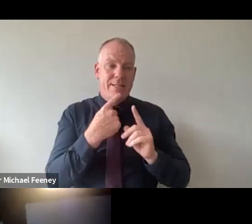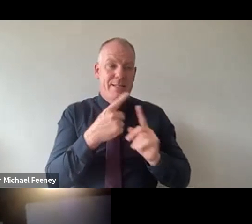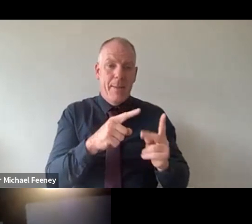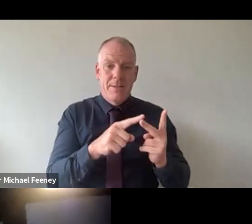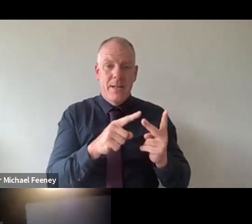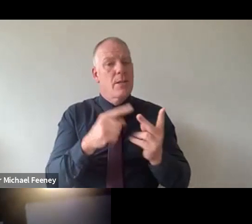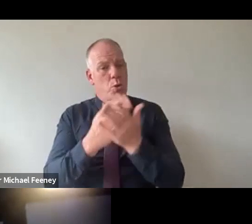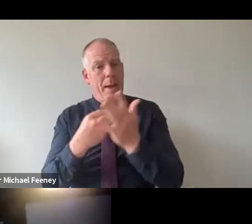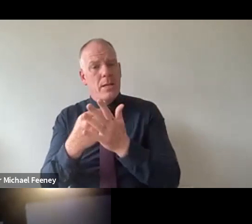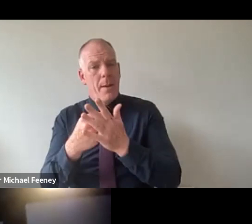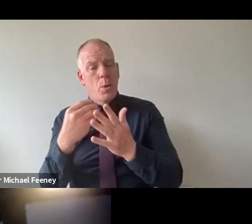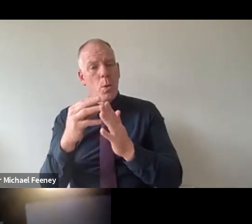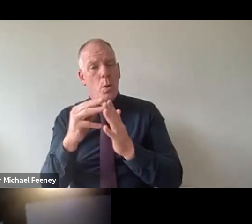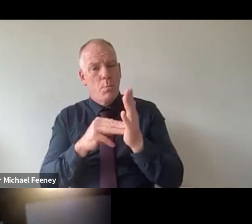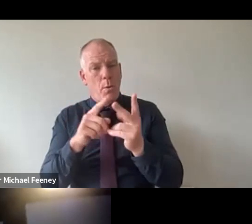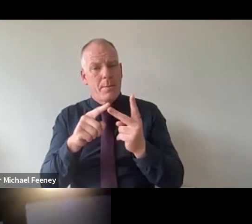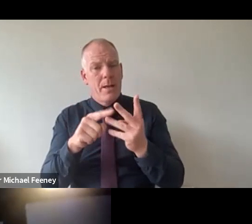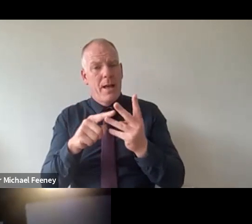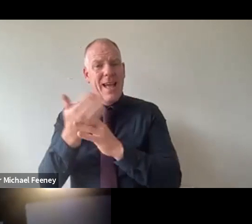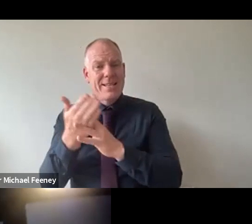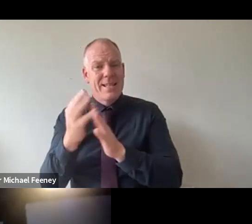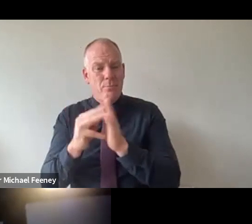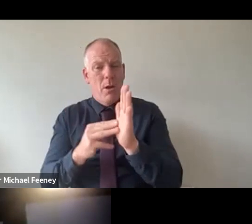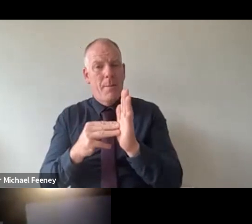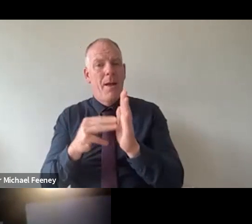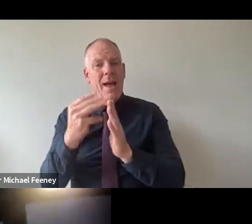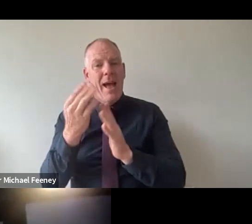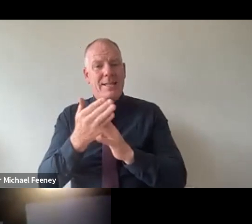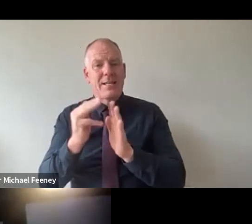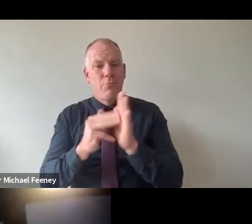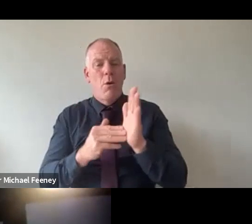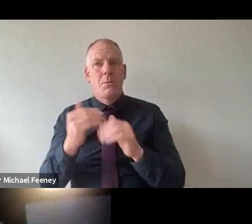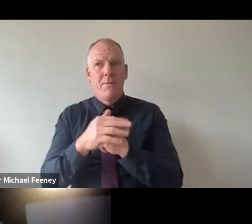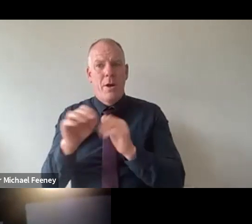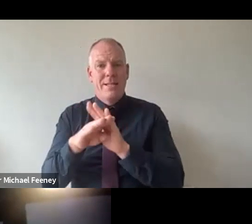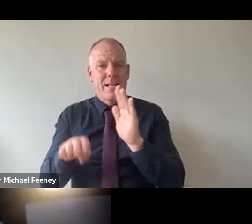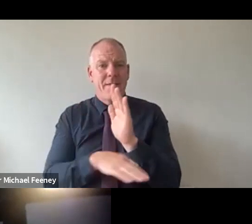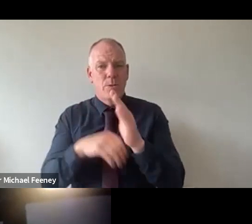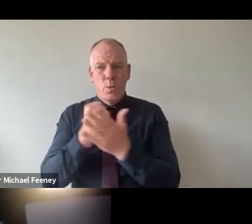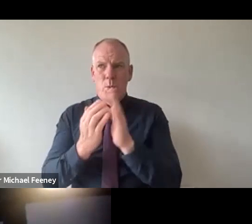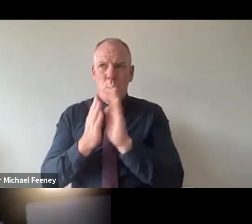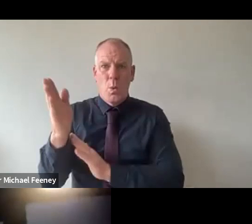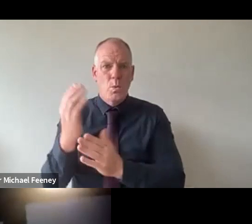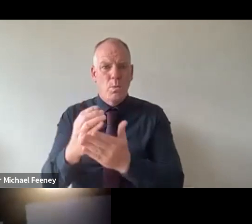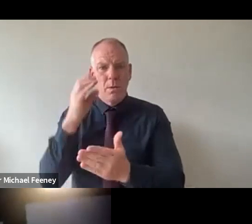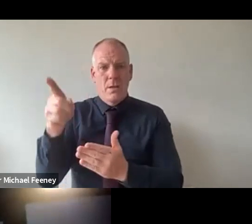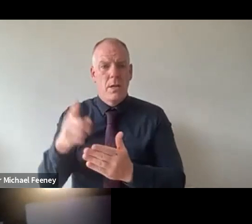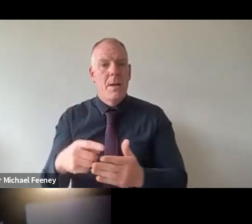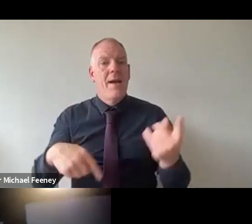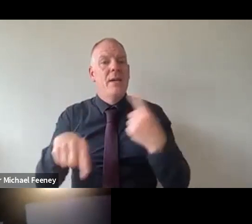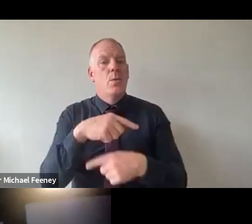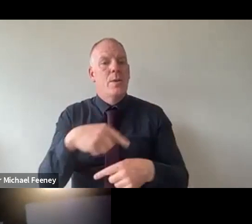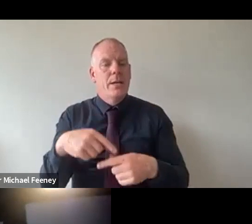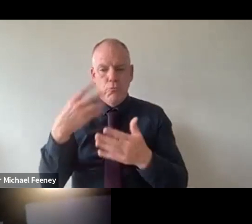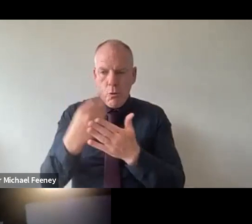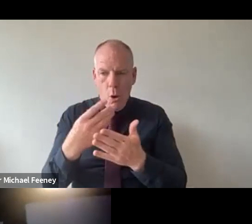the Access programme as well. It's positive action on a social economic ground for disadvantaged students to get into college. But also, if we're recording data,